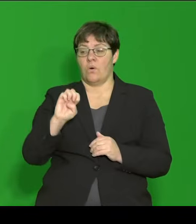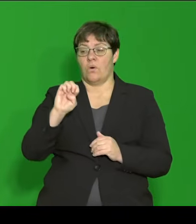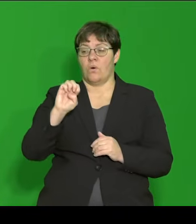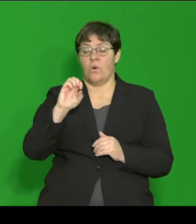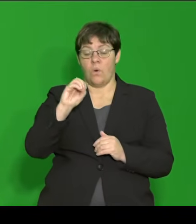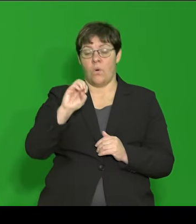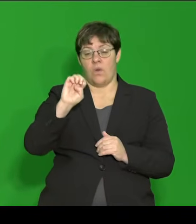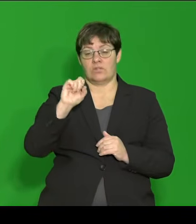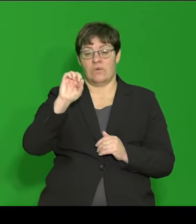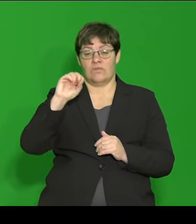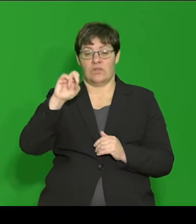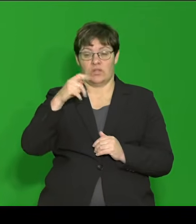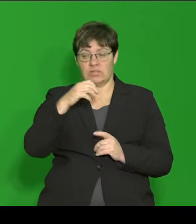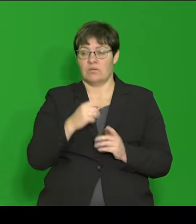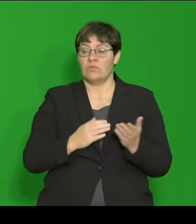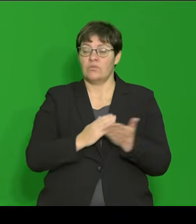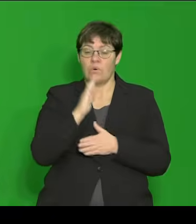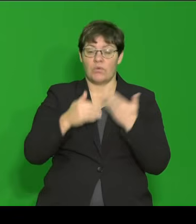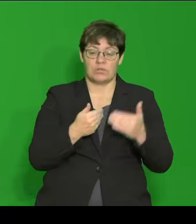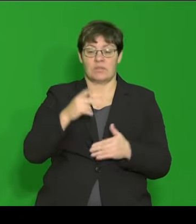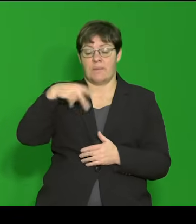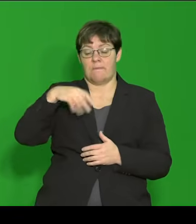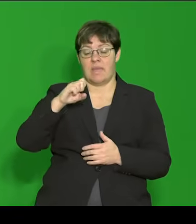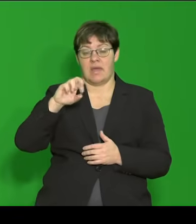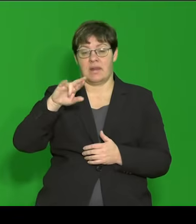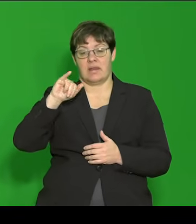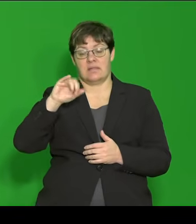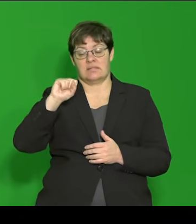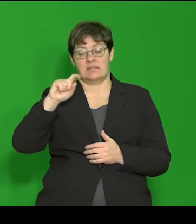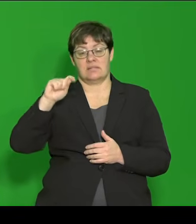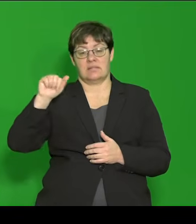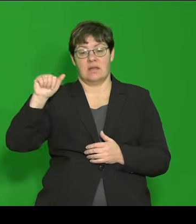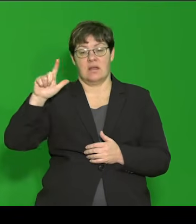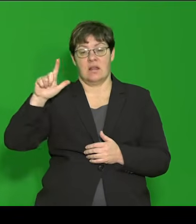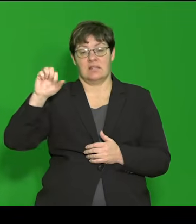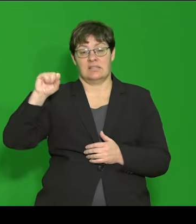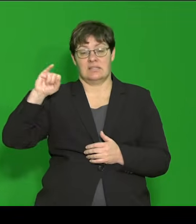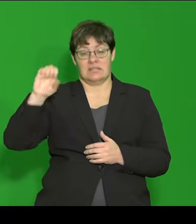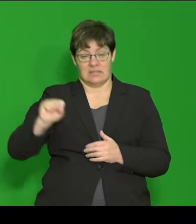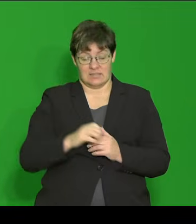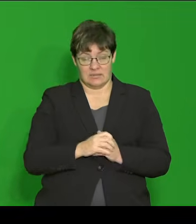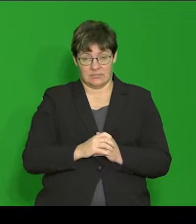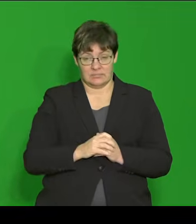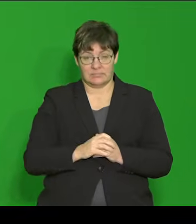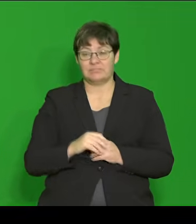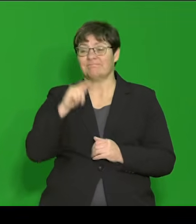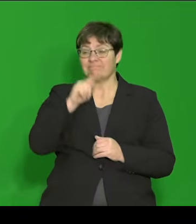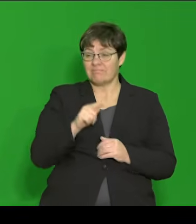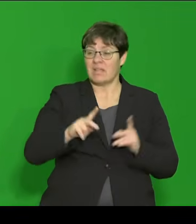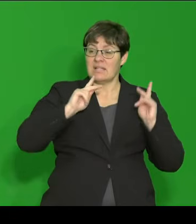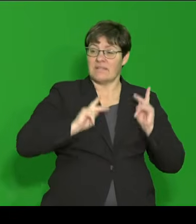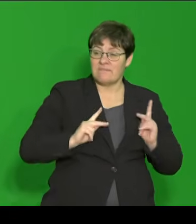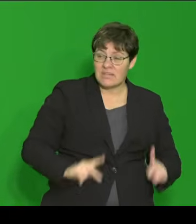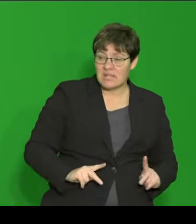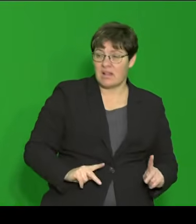through a process called peristalsis. Okay. The mechanical digestion is a physical